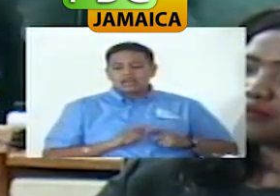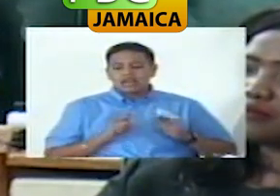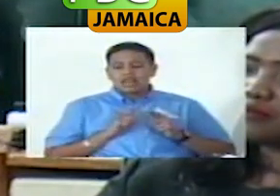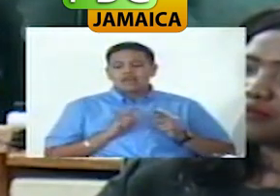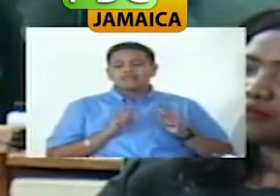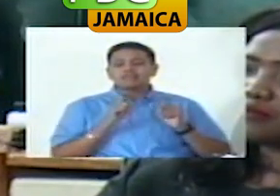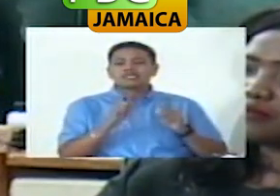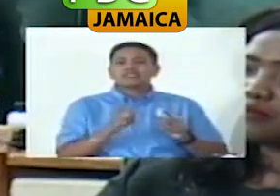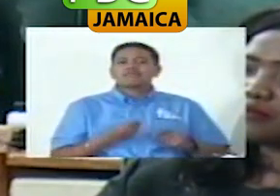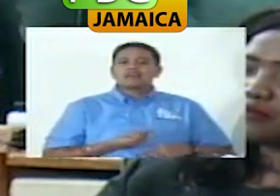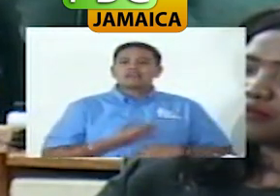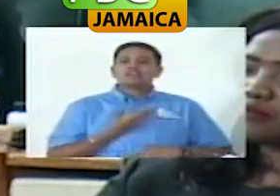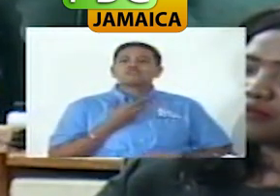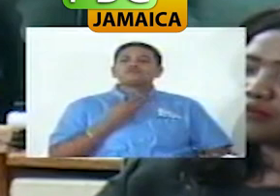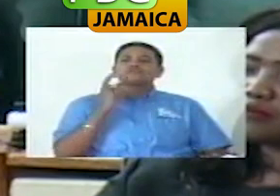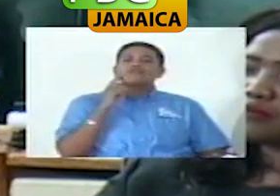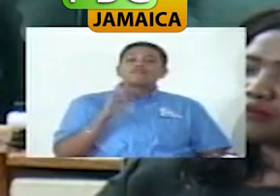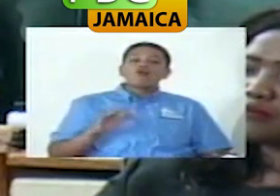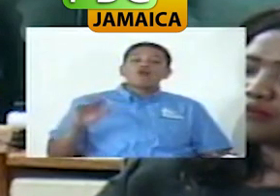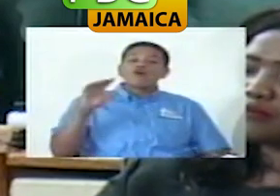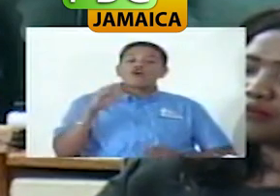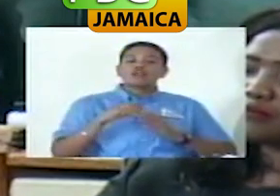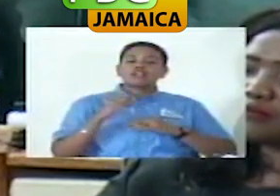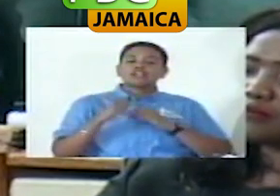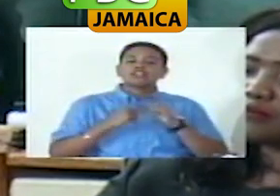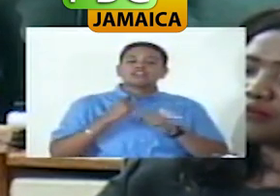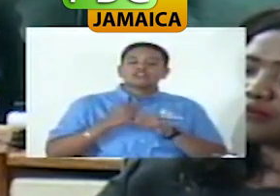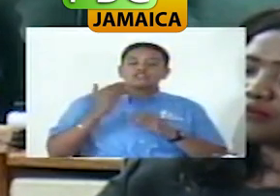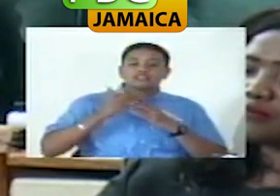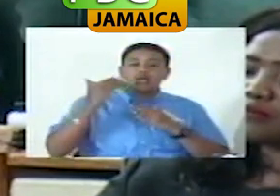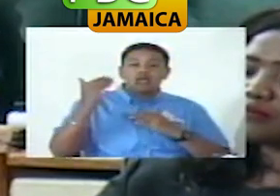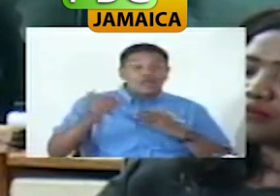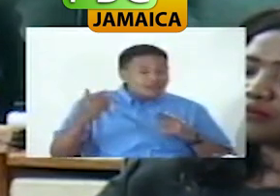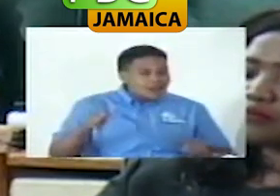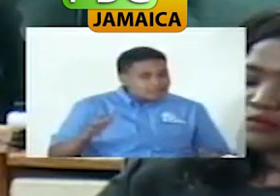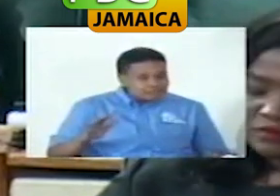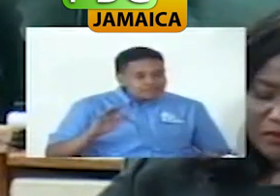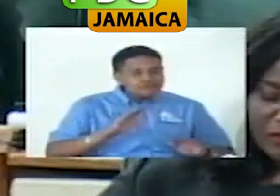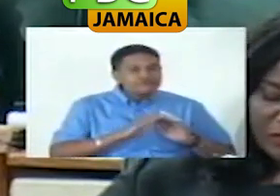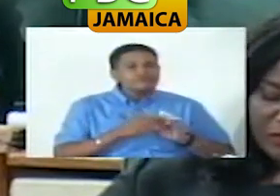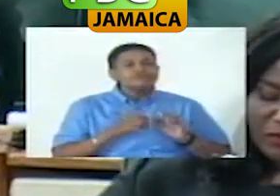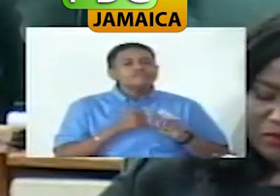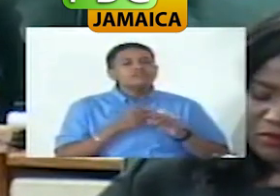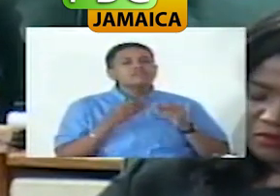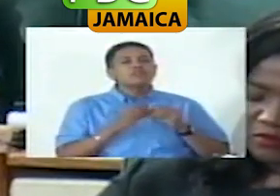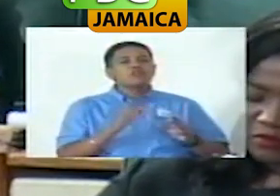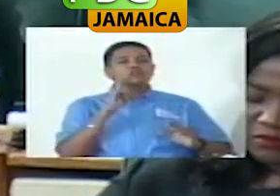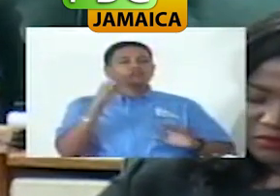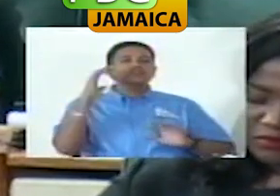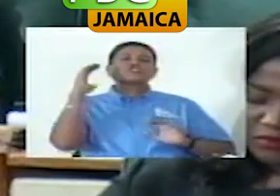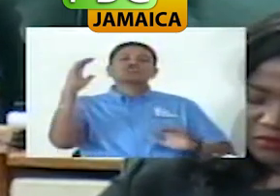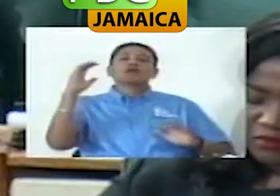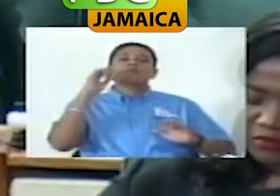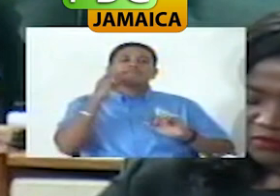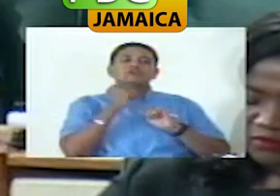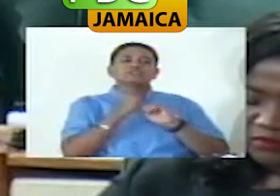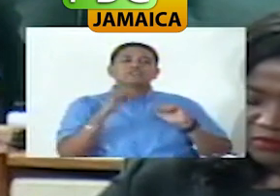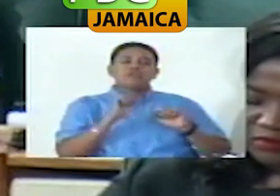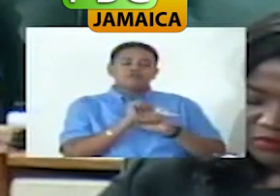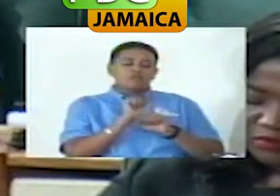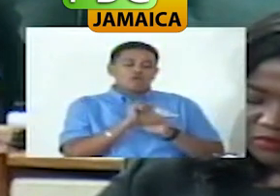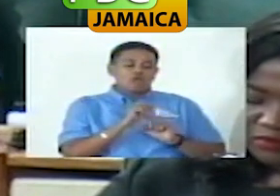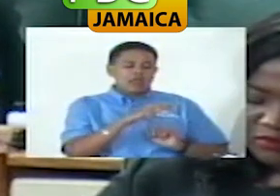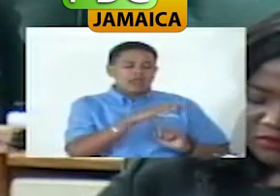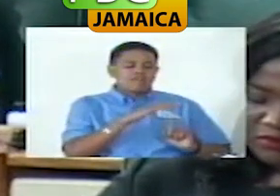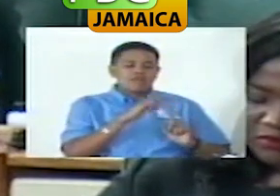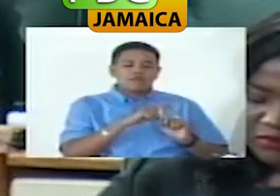of inspiration to us all in the years ahead. Mr. President, Jamaica has lost a champion for safer working environments